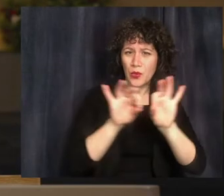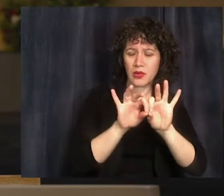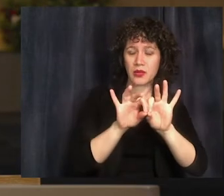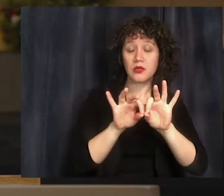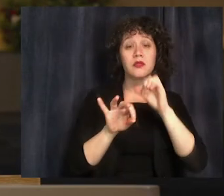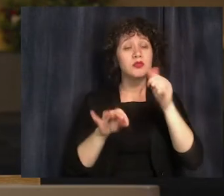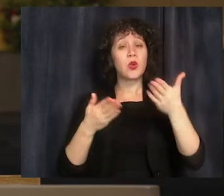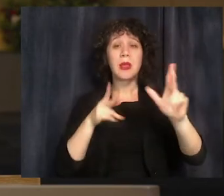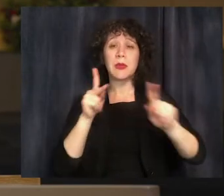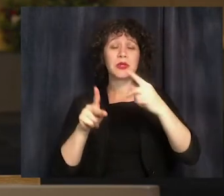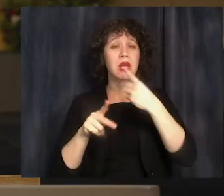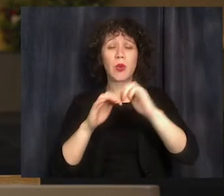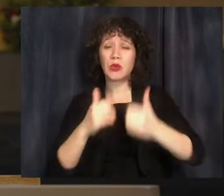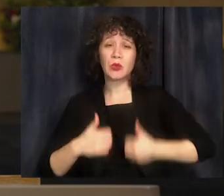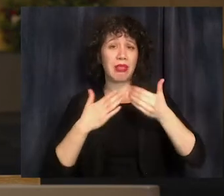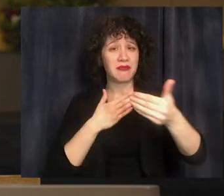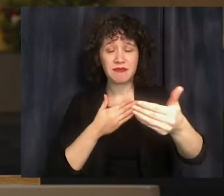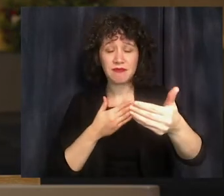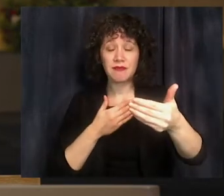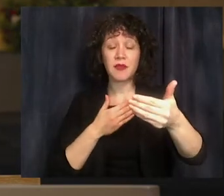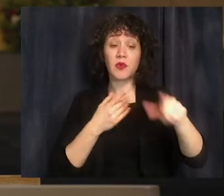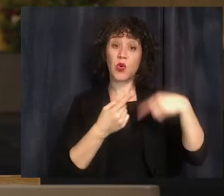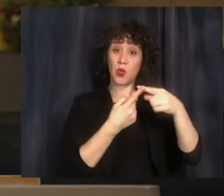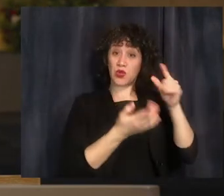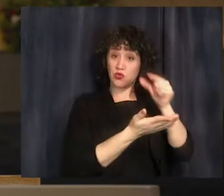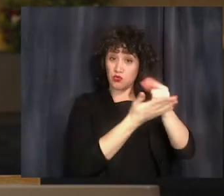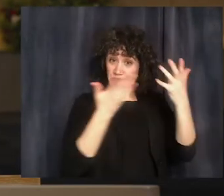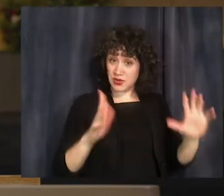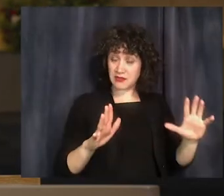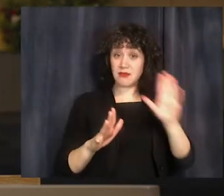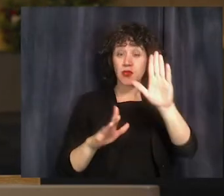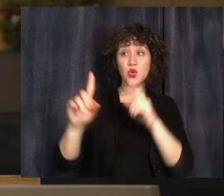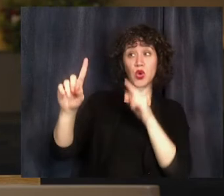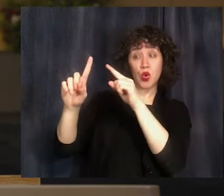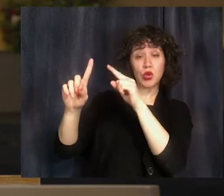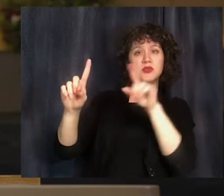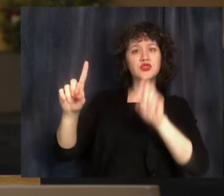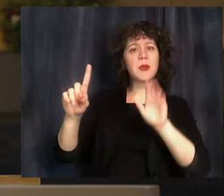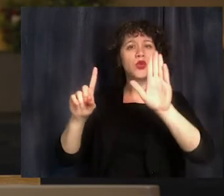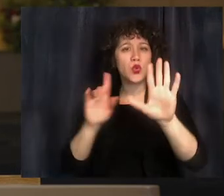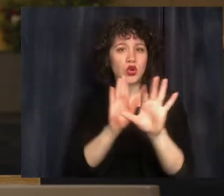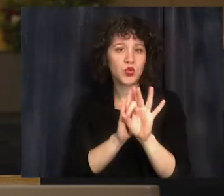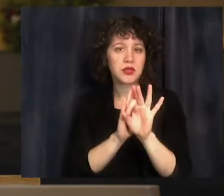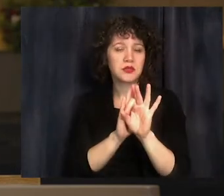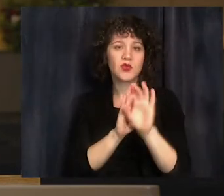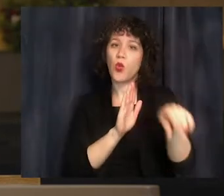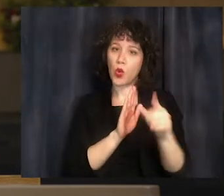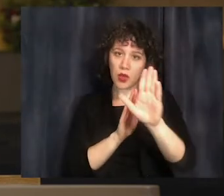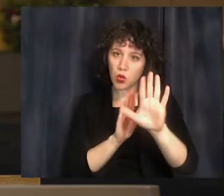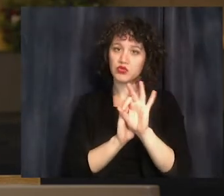you how to live your own life. Your goals after graduating today should be of your own choosing and of your own choice